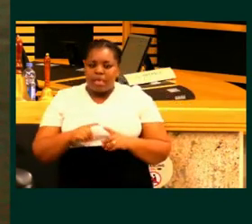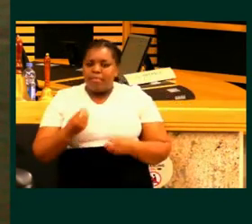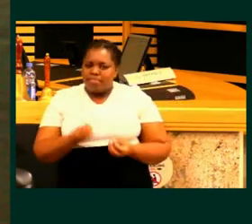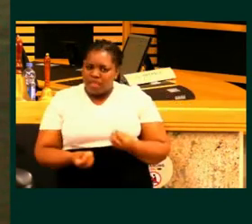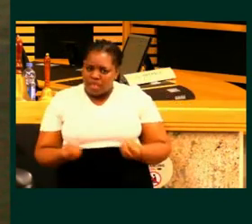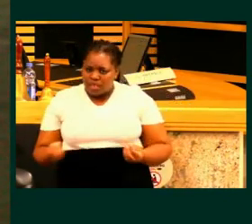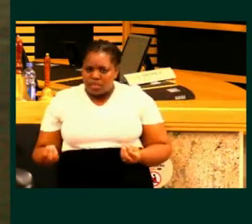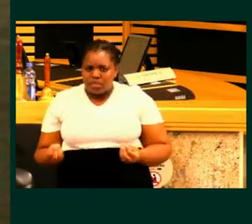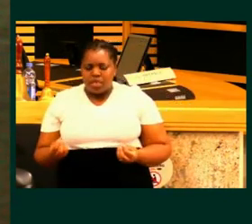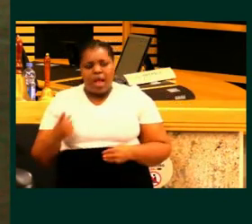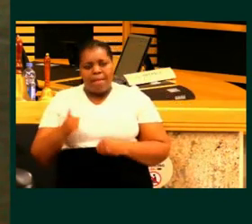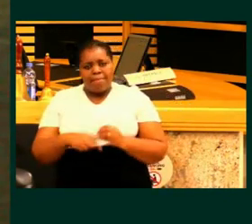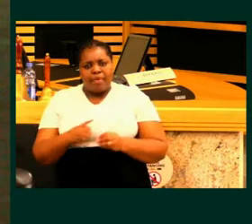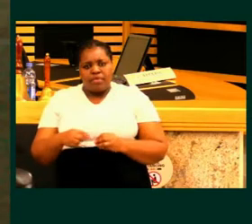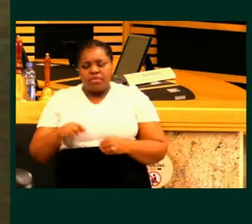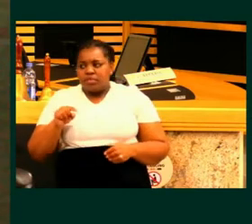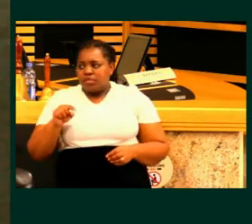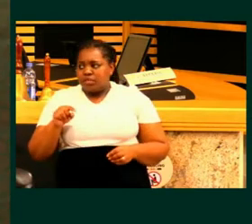Mal